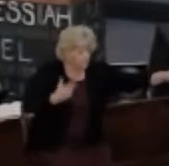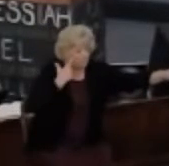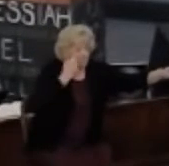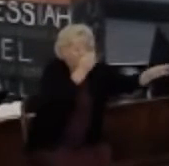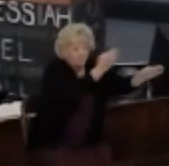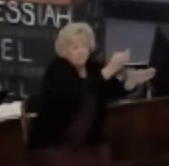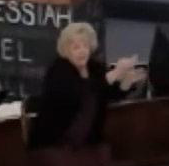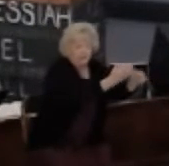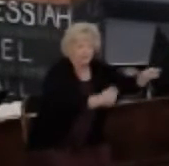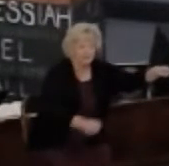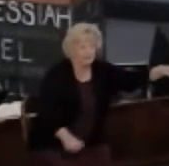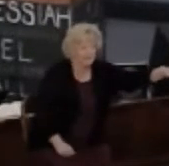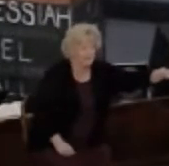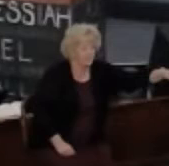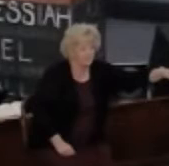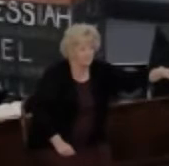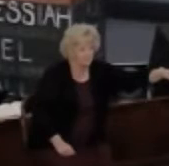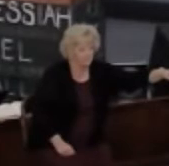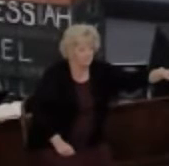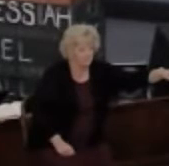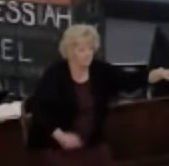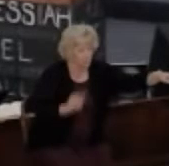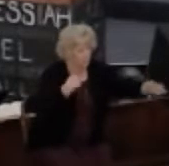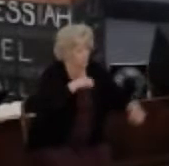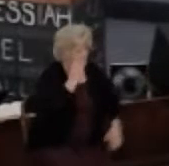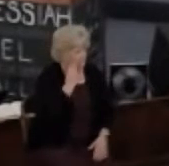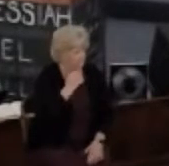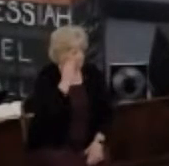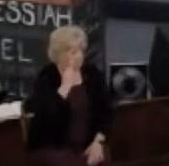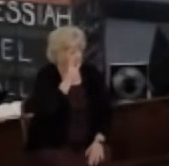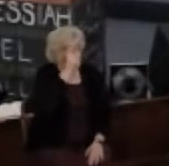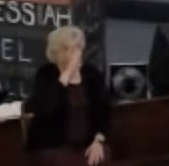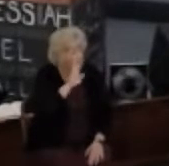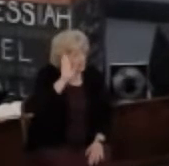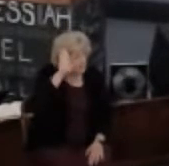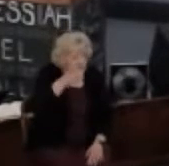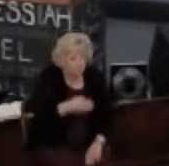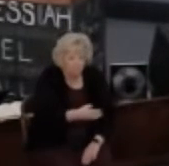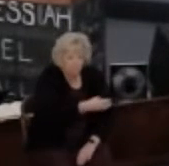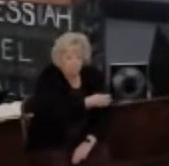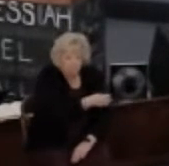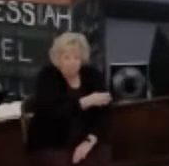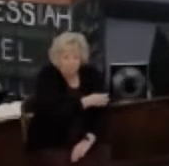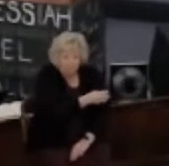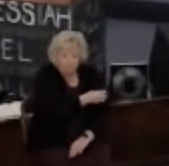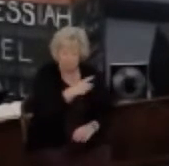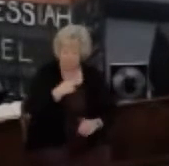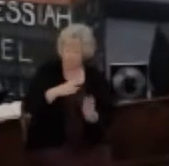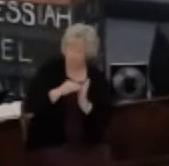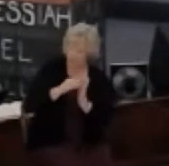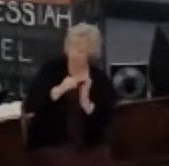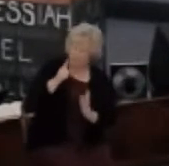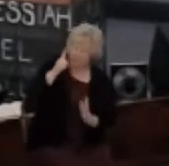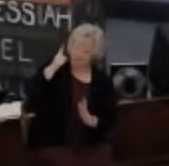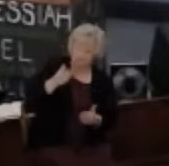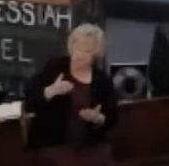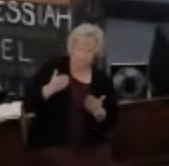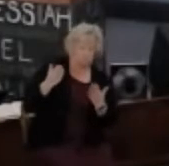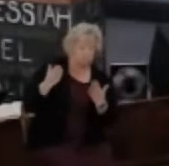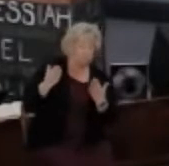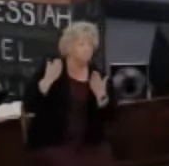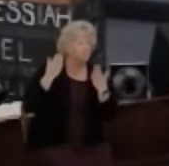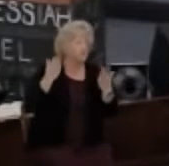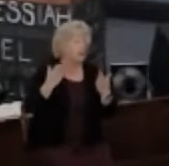It is in the deep that we experience God's power. We learn that he really does provide in